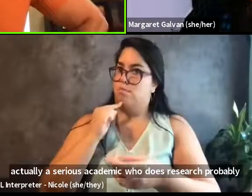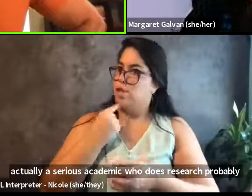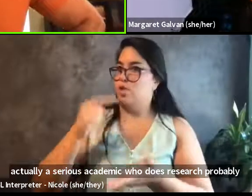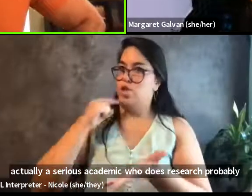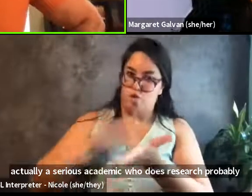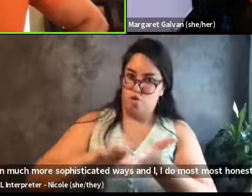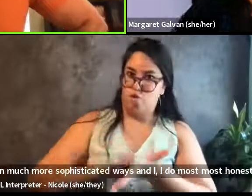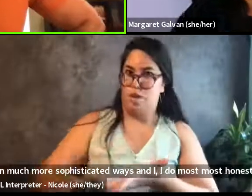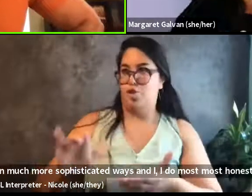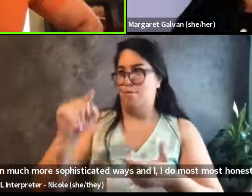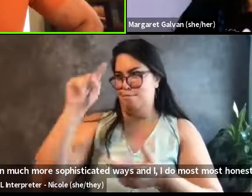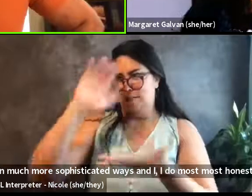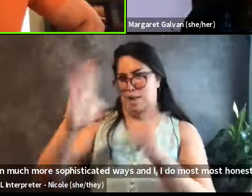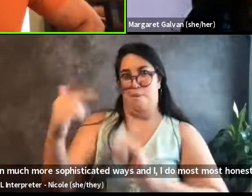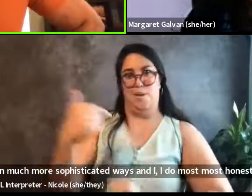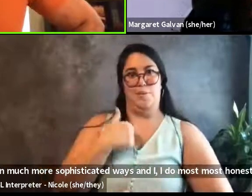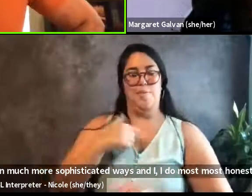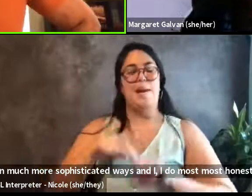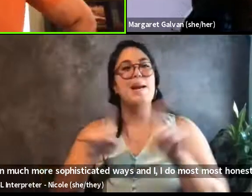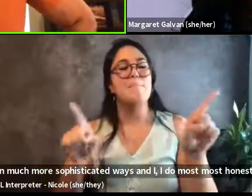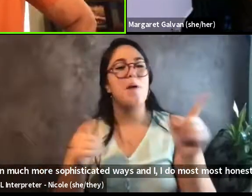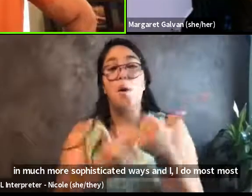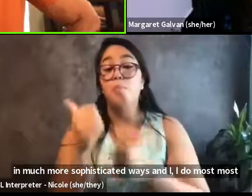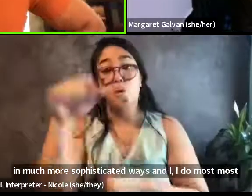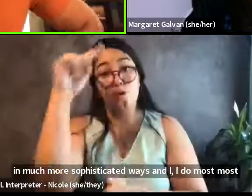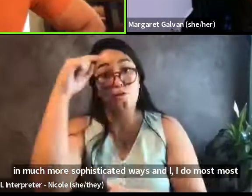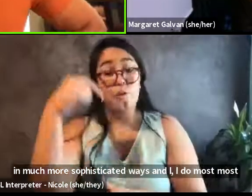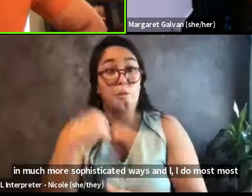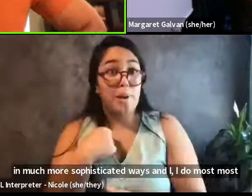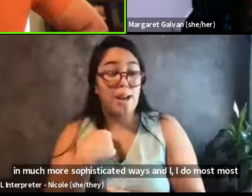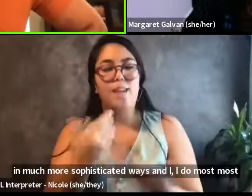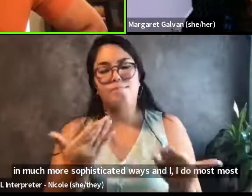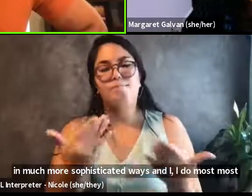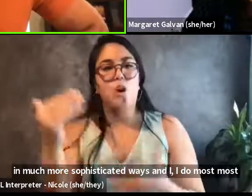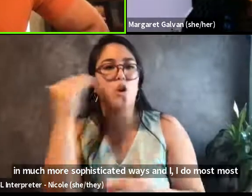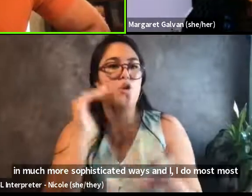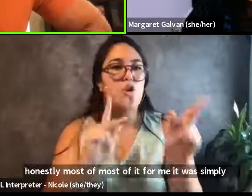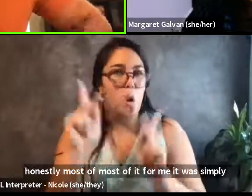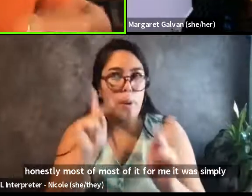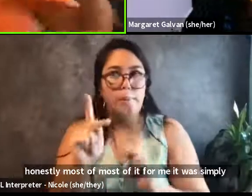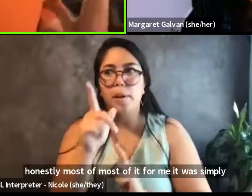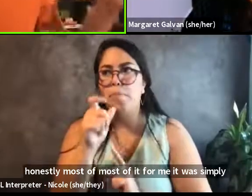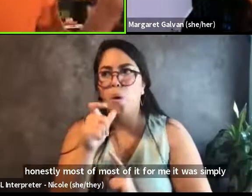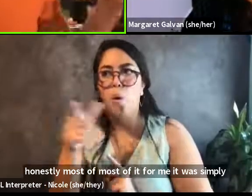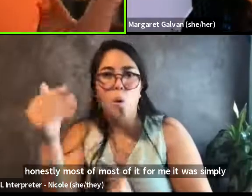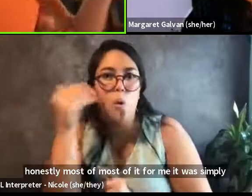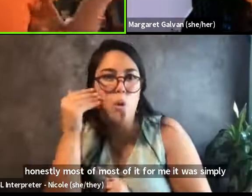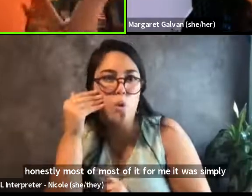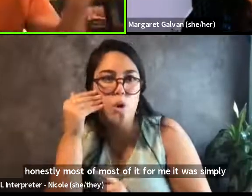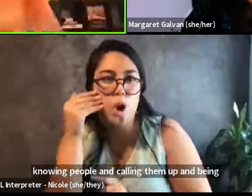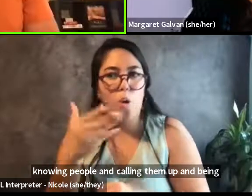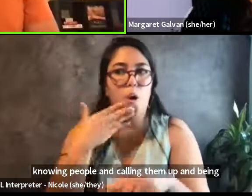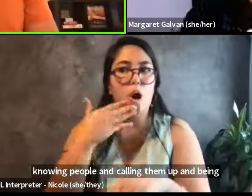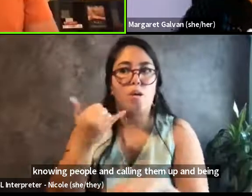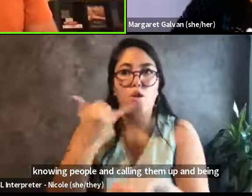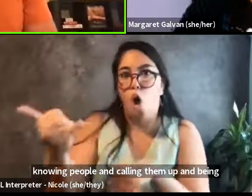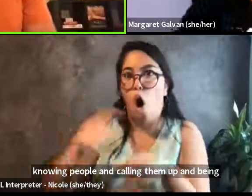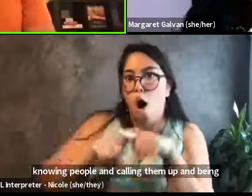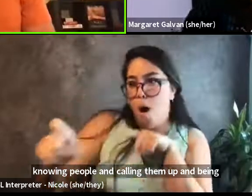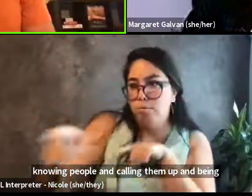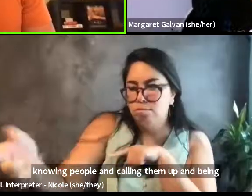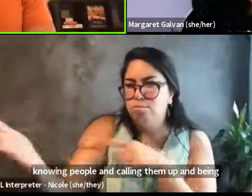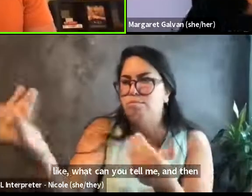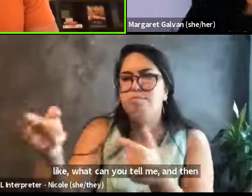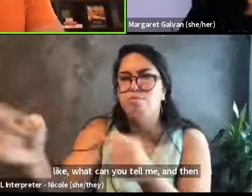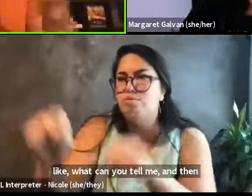Most, most, honestly, most of, most of it for me, was simply knowing people and calling them up and being like, what can you tell me? Um, and then sometimes